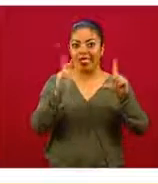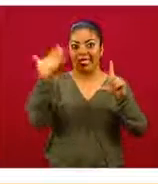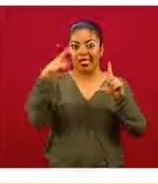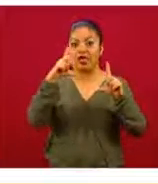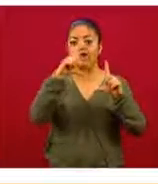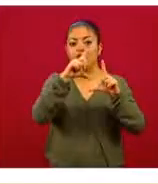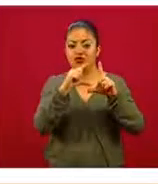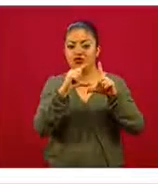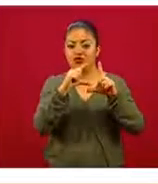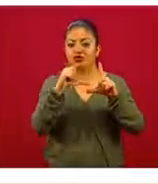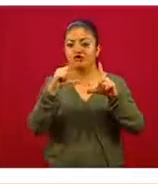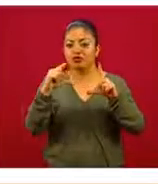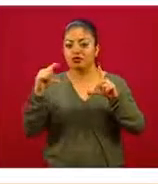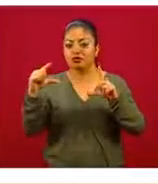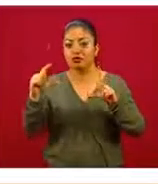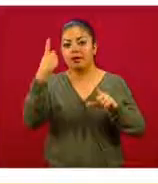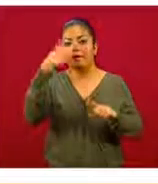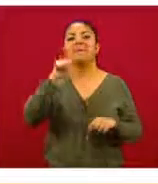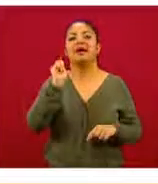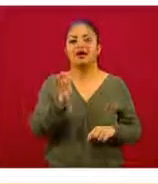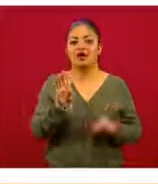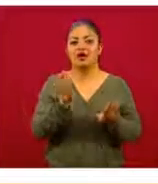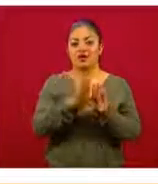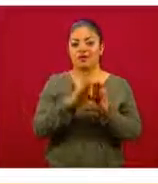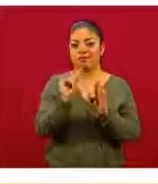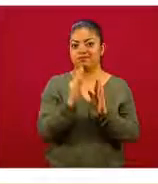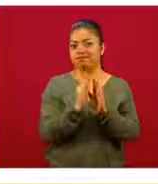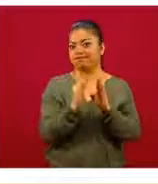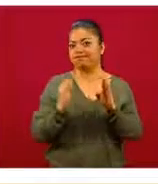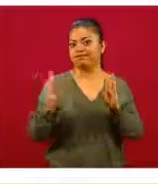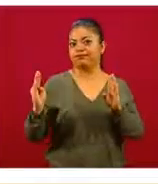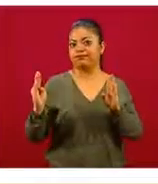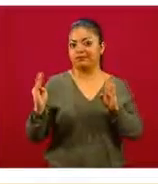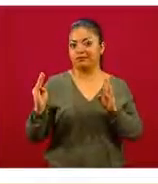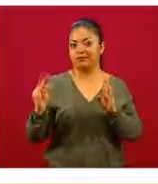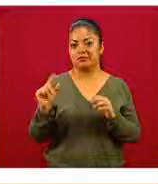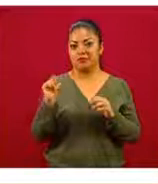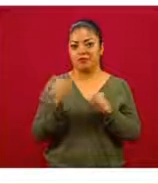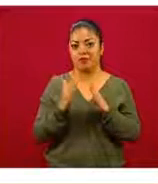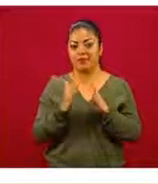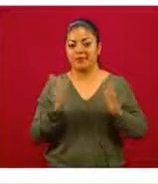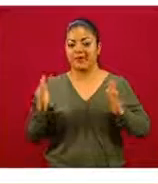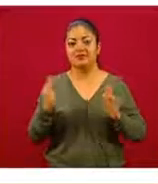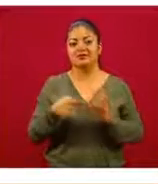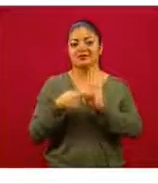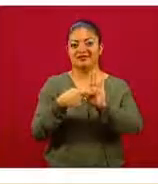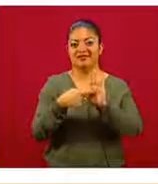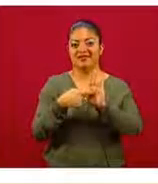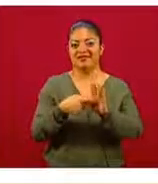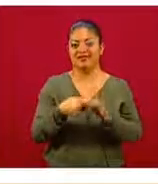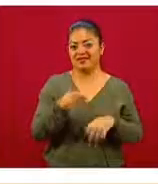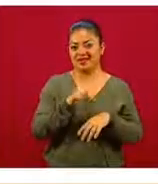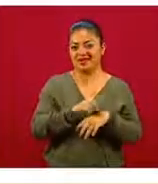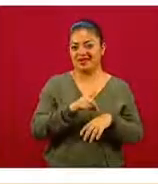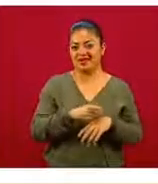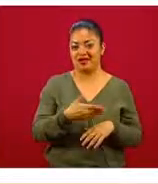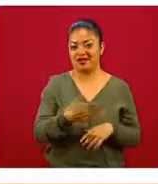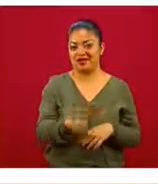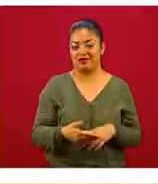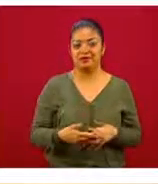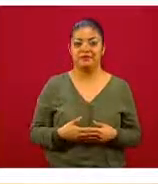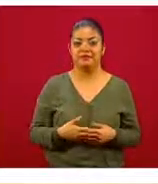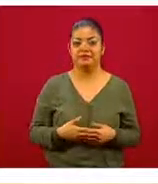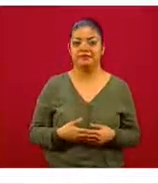changed that. We can see the bars are a little bit shorter right here, and this is to give more room for what we are showing